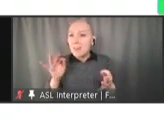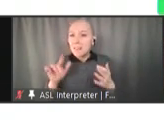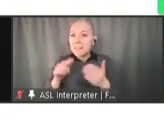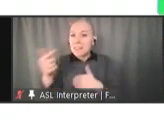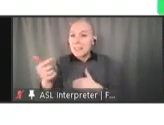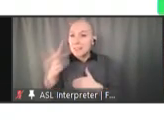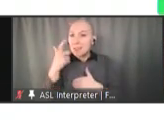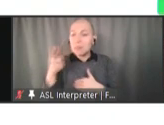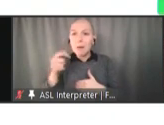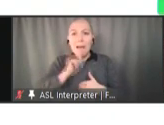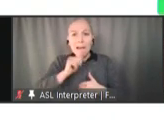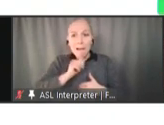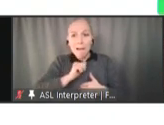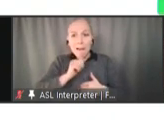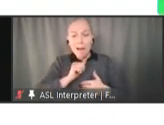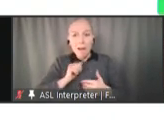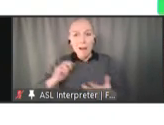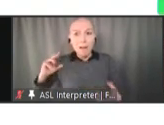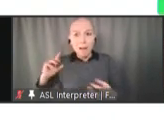vast journey also.